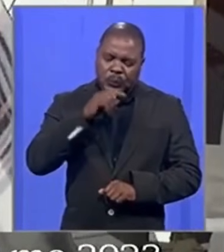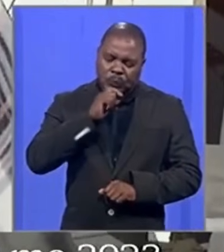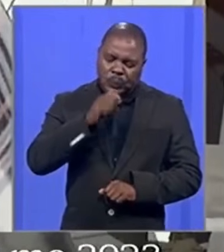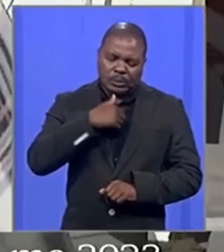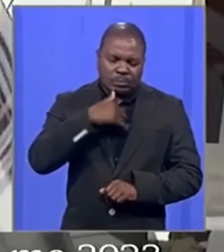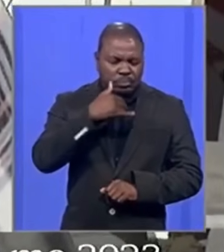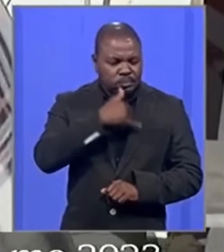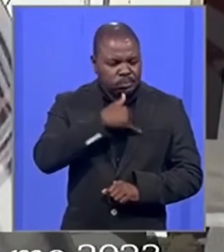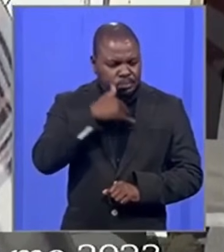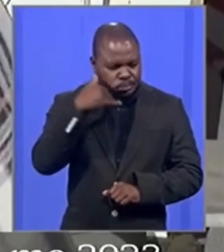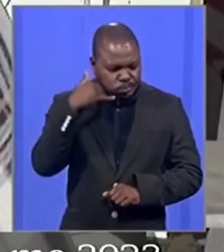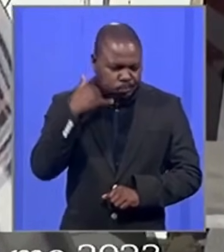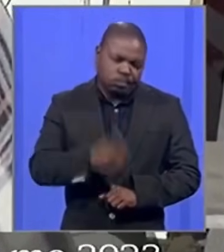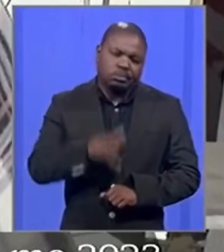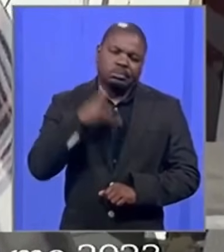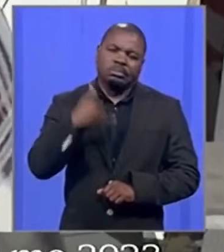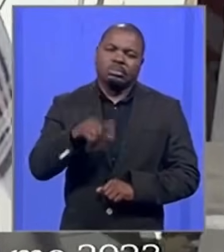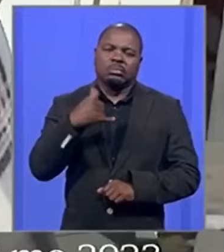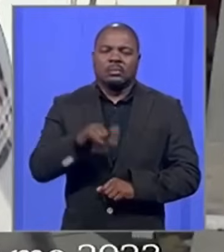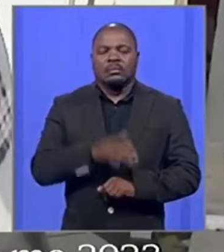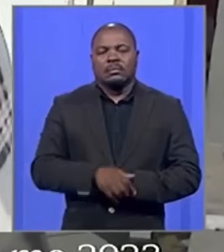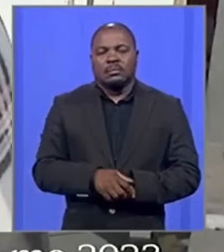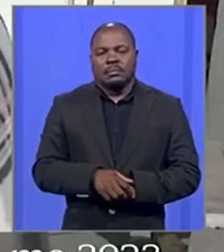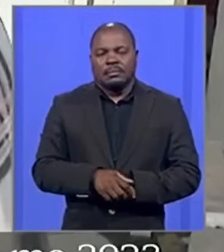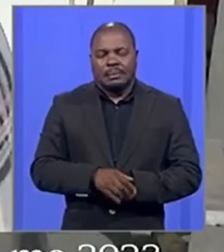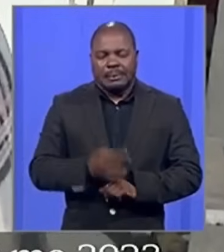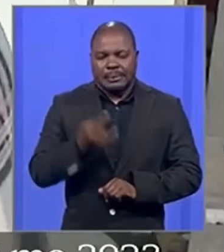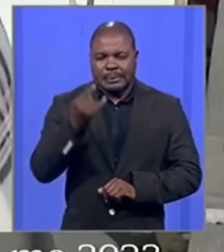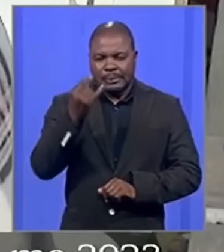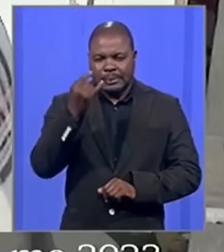botlhoko thata hele ke botlhoko.